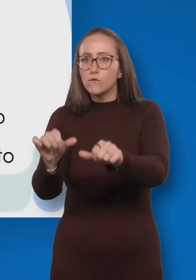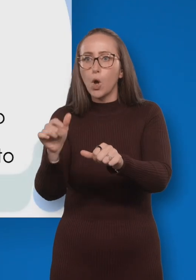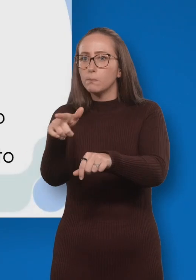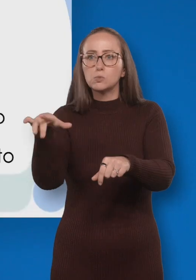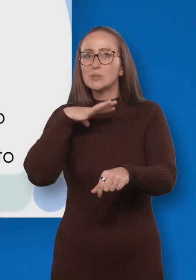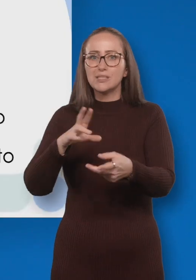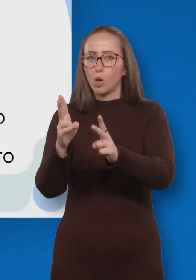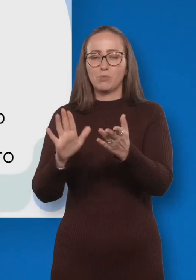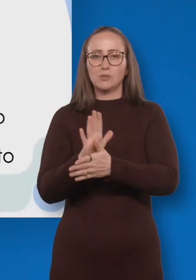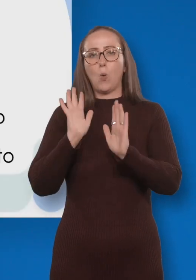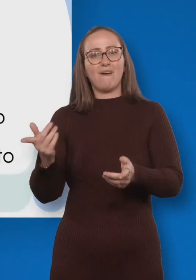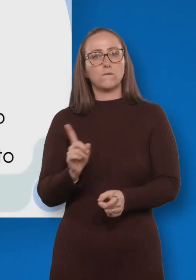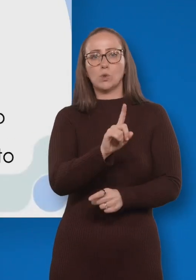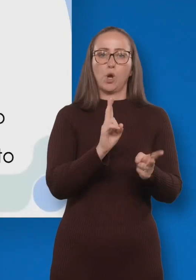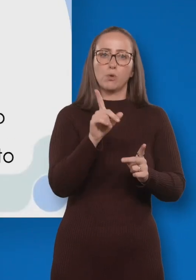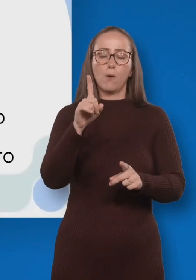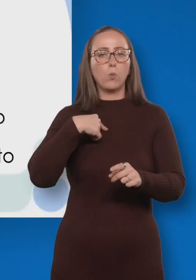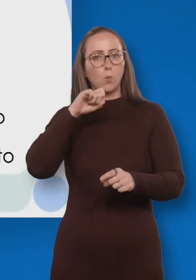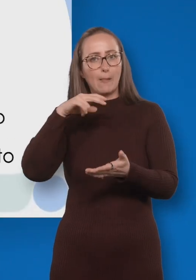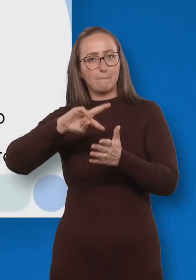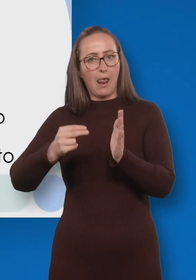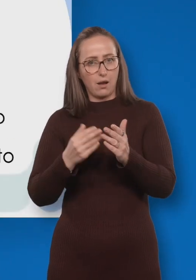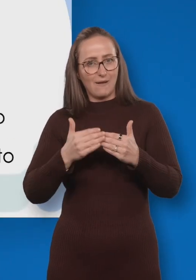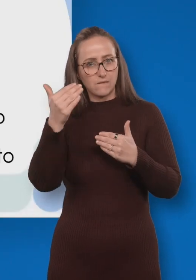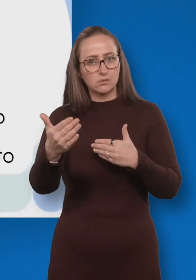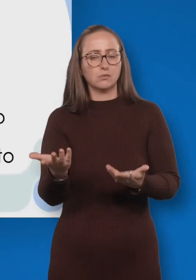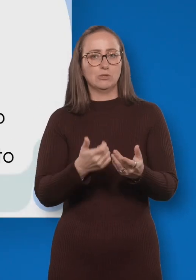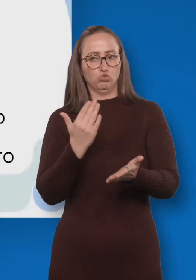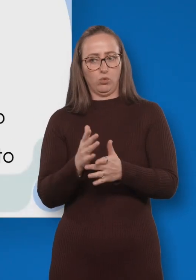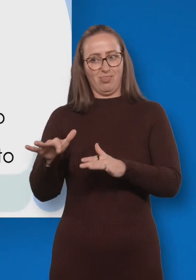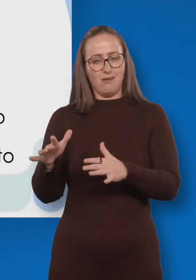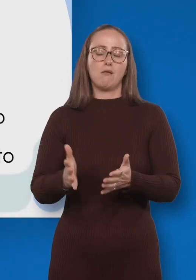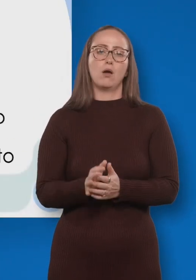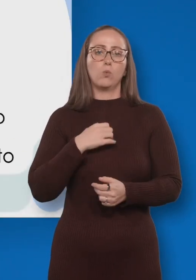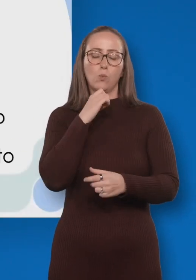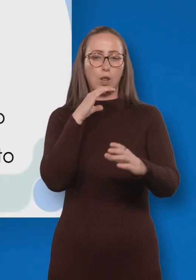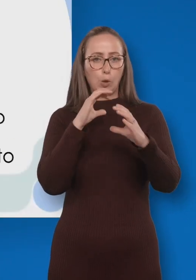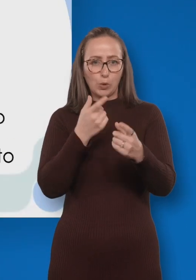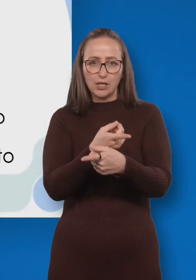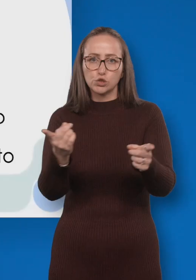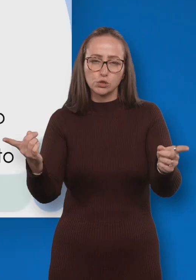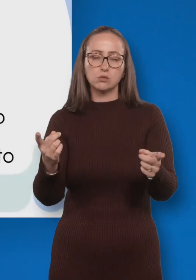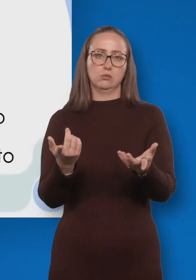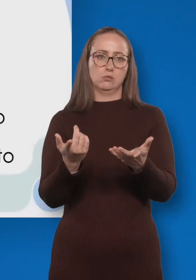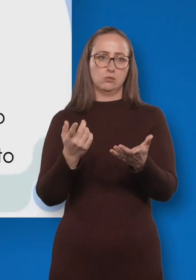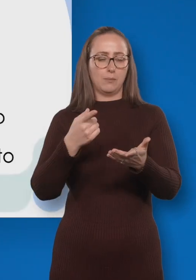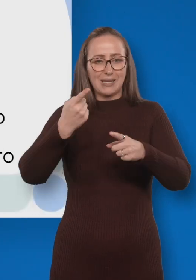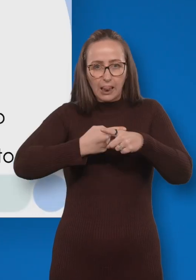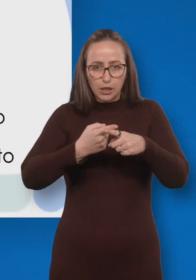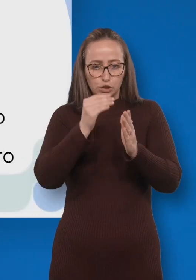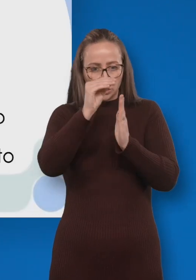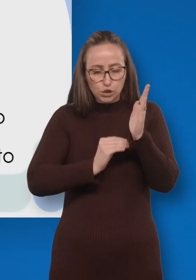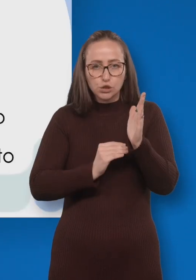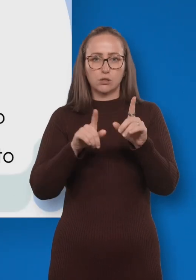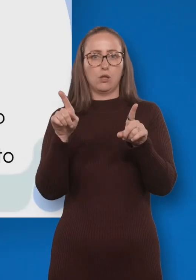interpreters necessarily, but we always plan it in advance. Communications about the project, so in English, but also in plain English. We